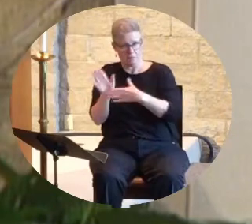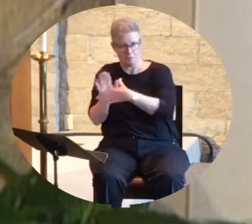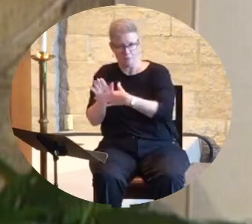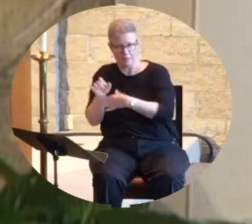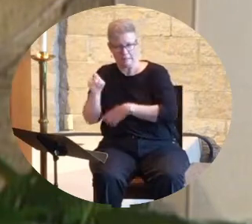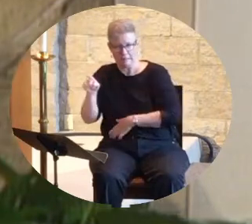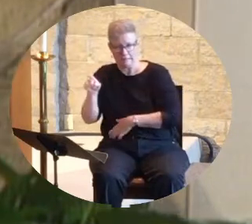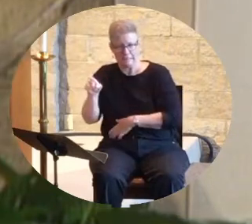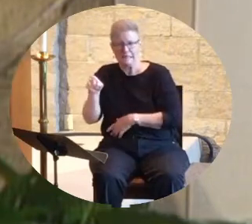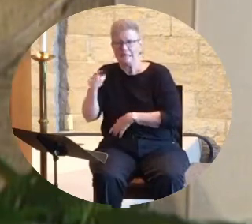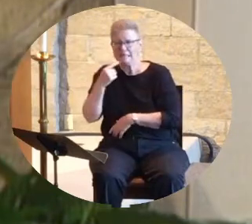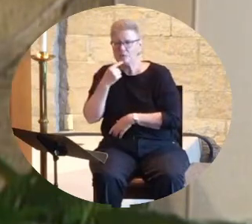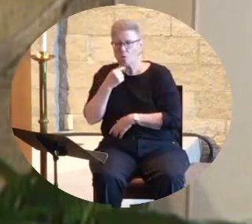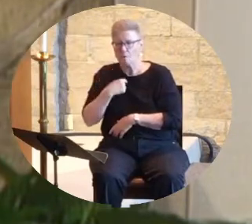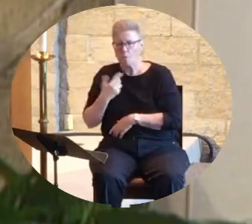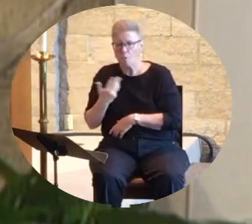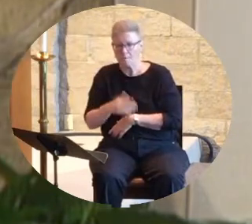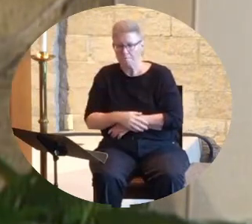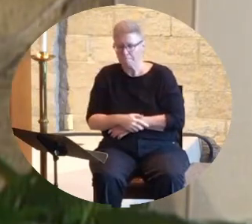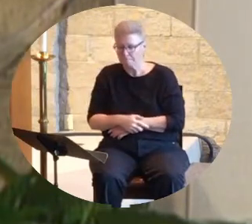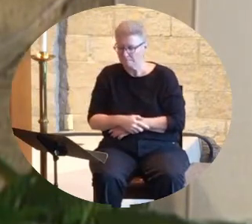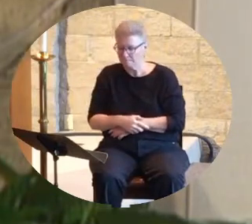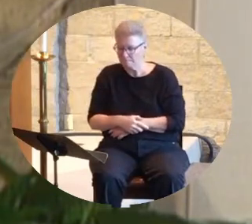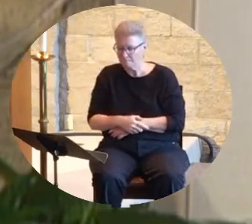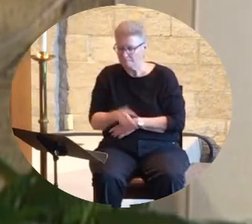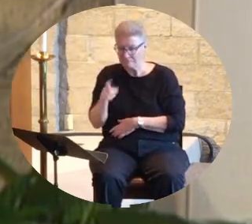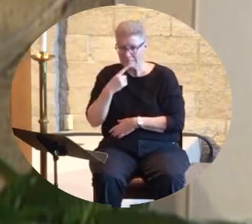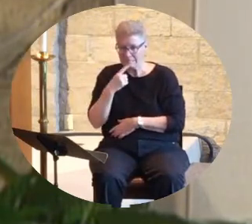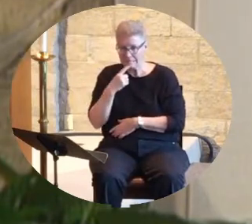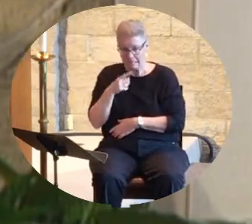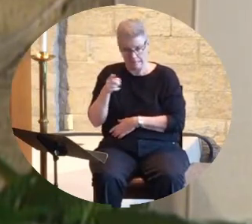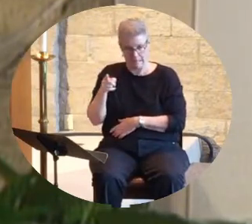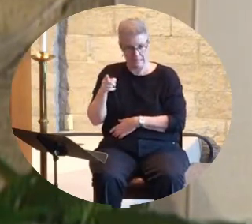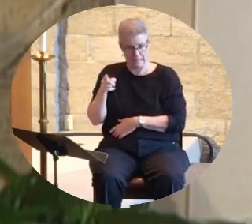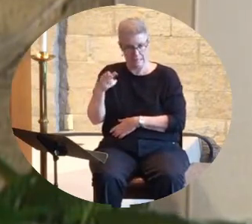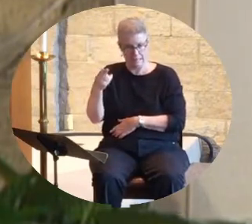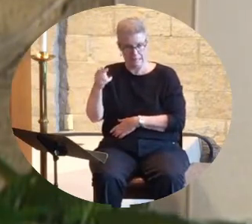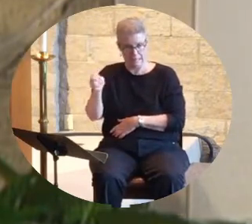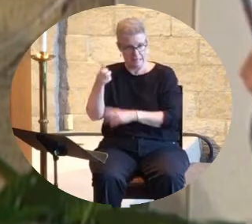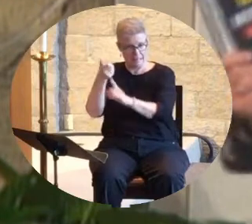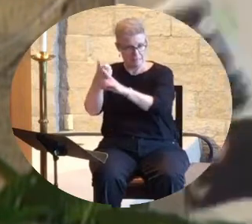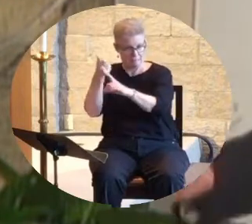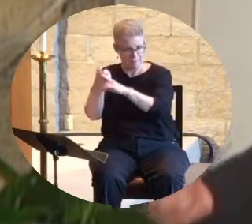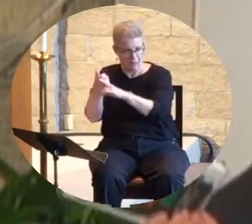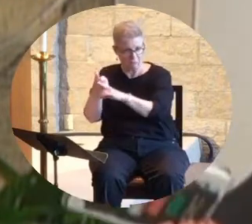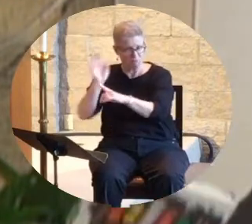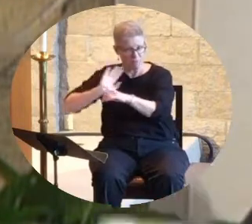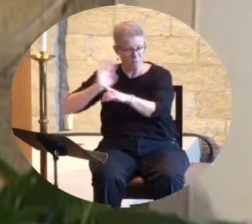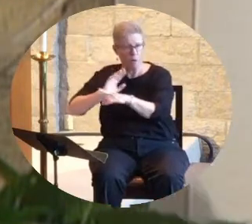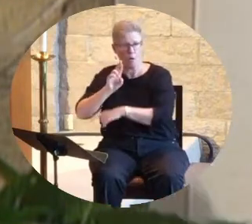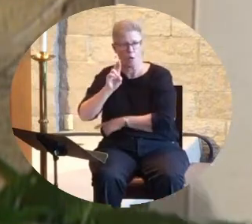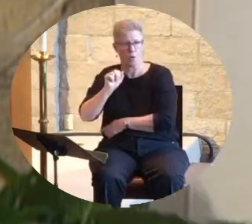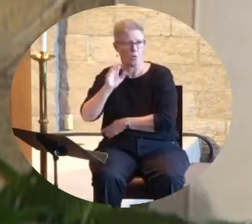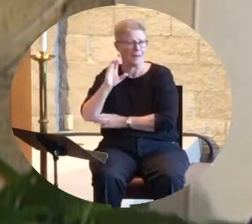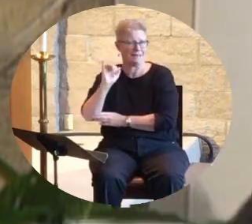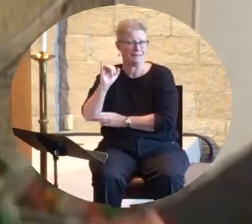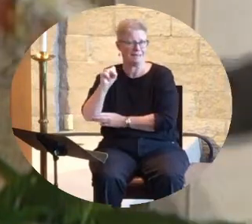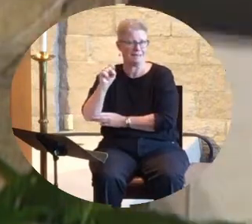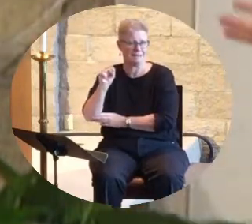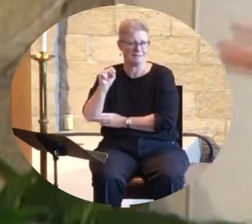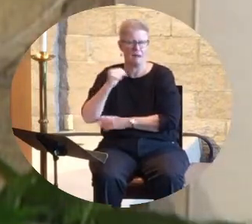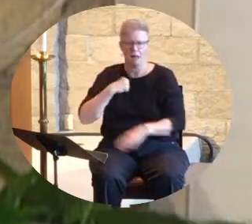more. He said in the video, he had been a racist. And I went, oh my gosh.